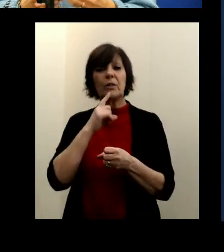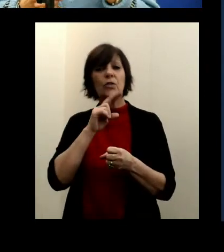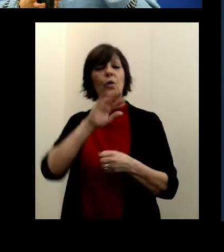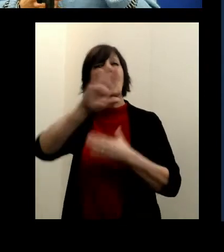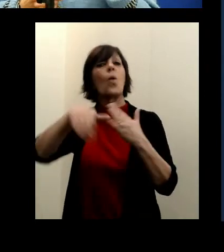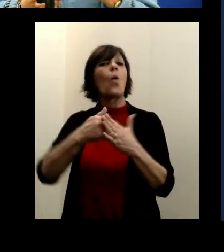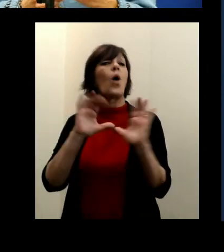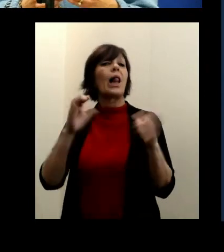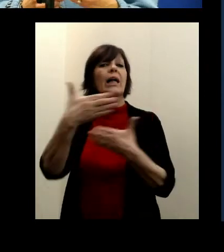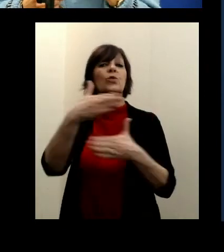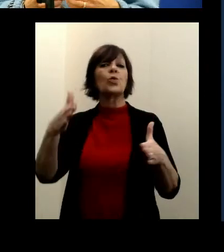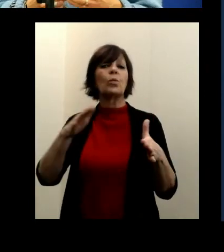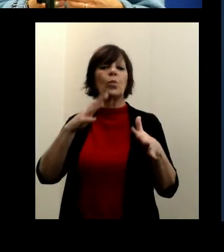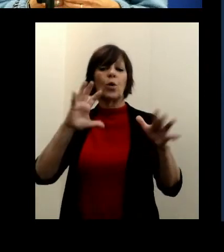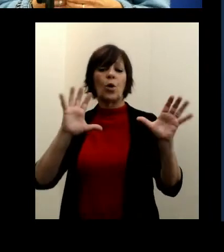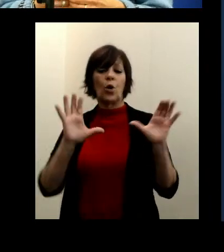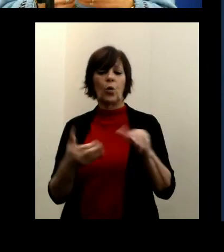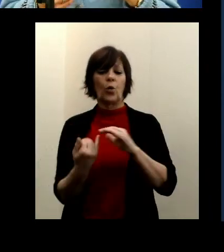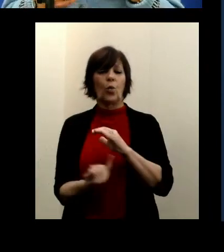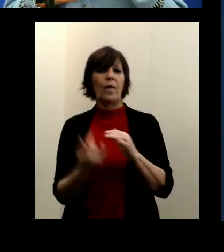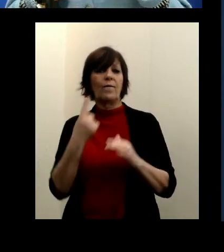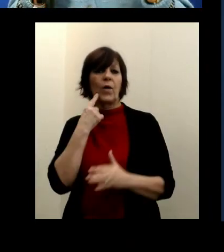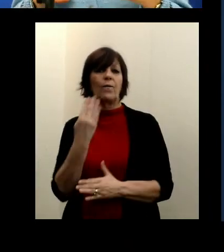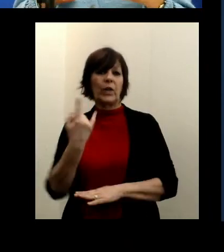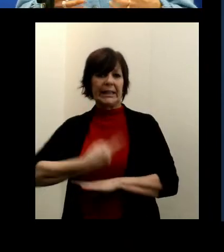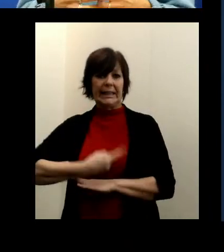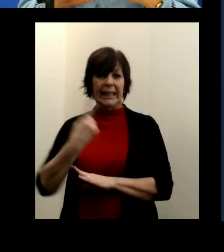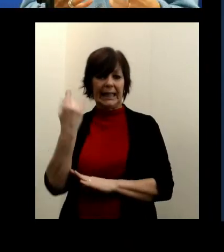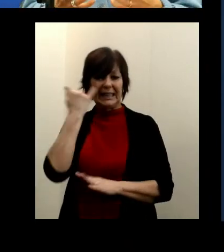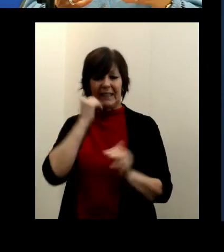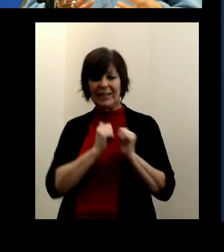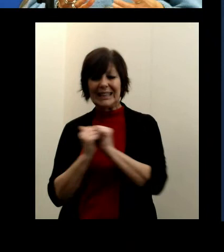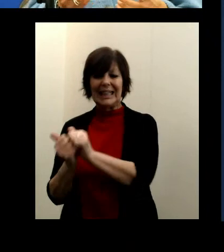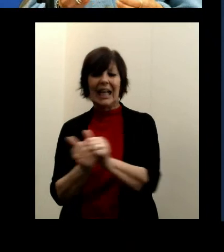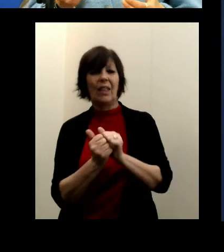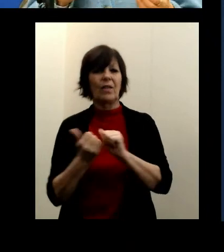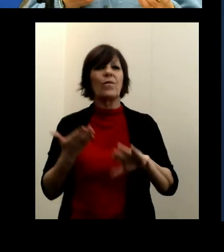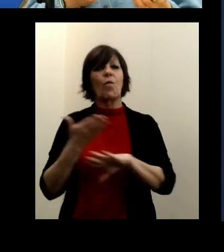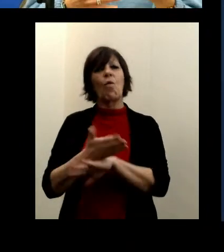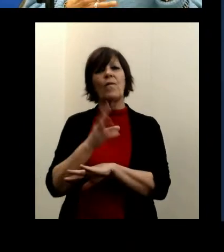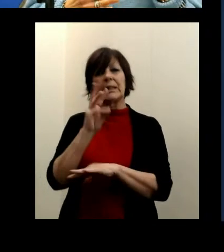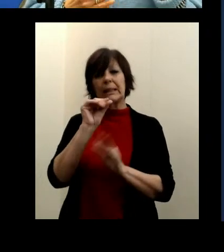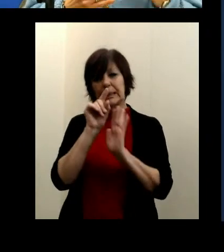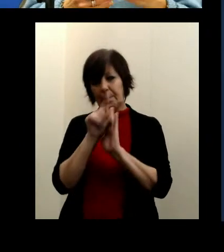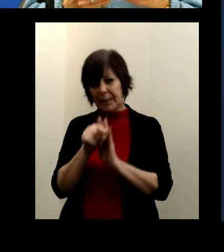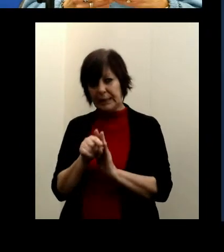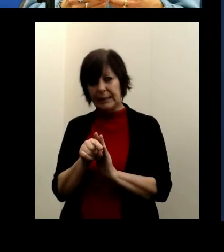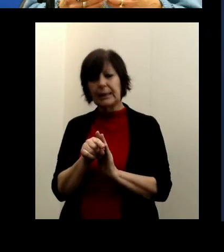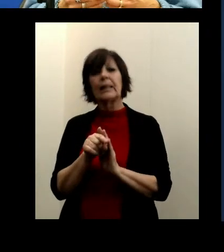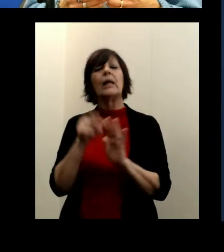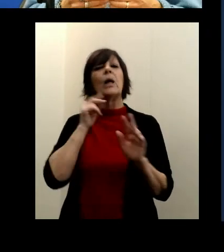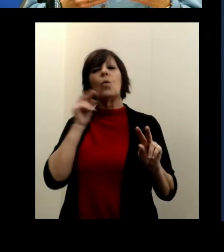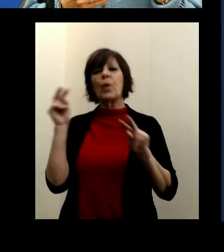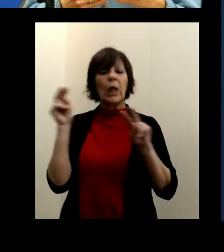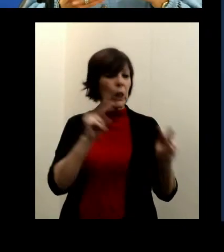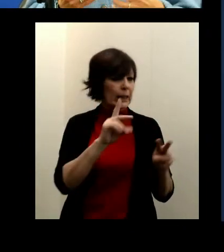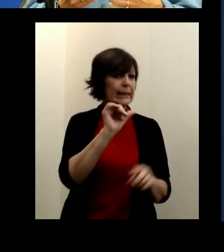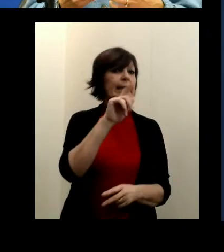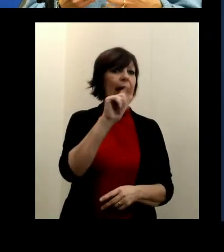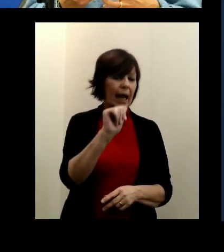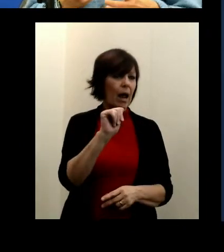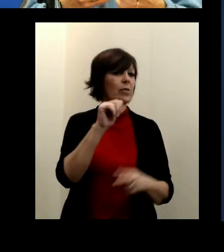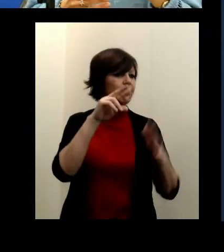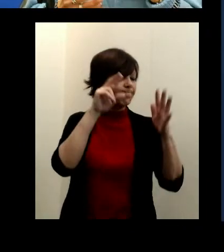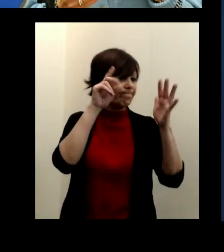classroom was quarantined for 14 days if they were together for over 60 minutes. So we looked at our data from the Erie County